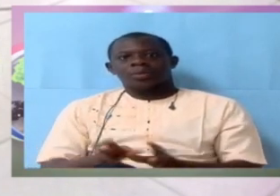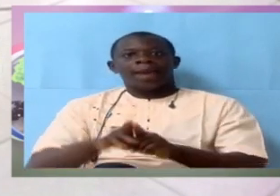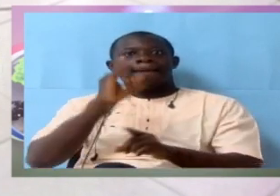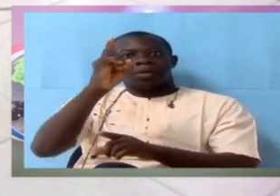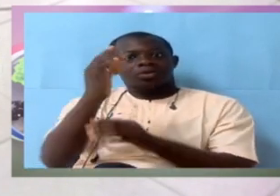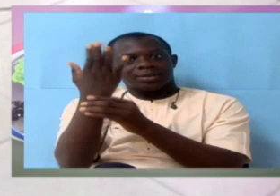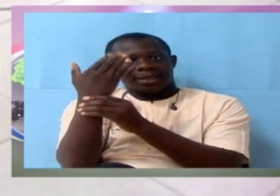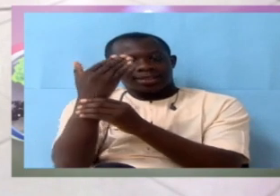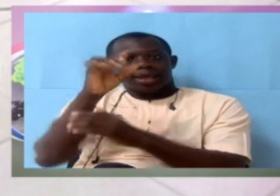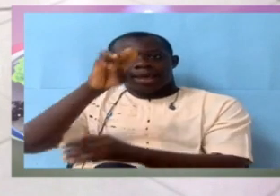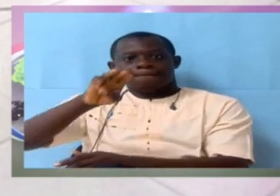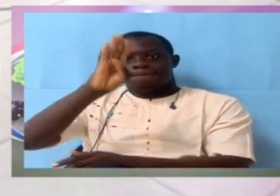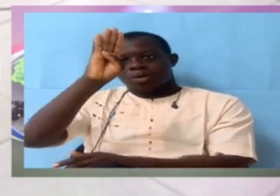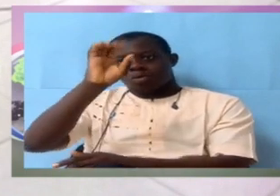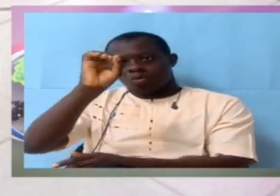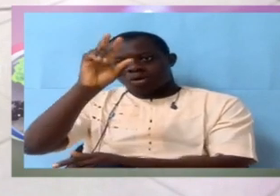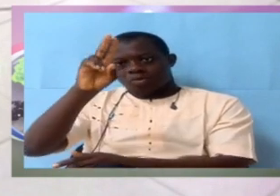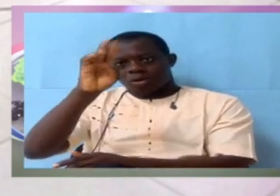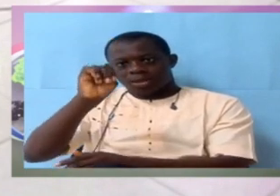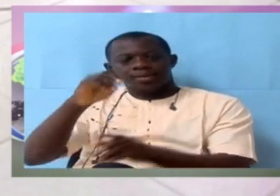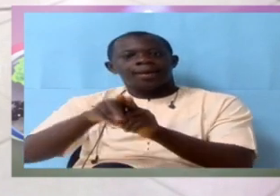But Dr. Mbow was the person